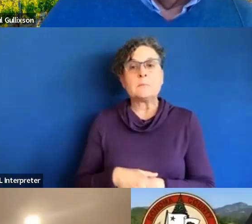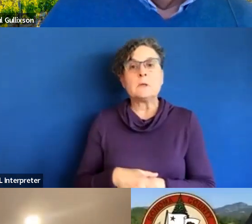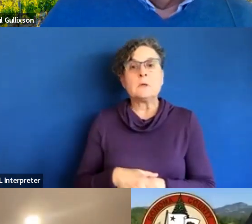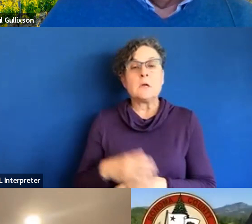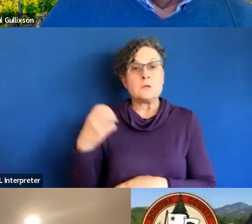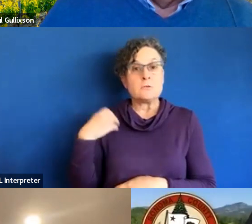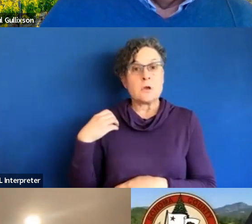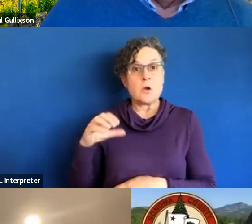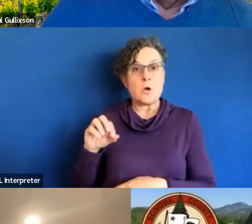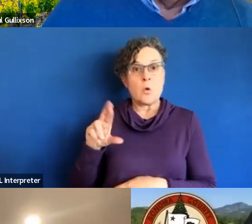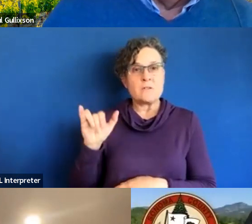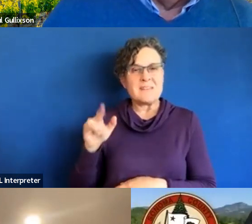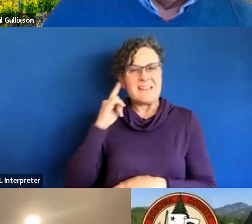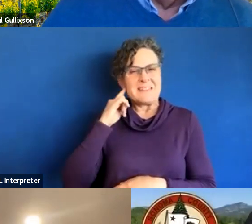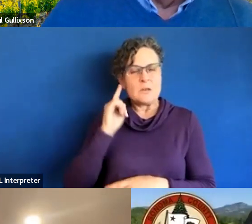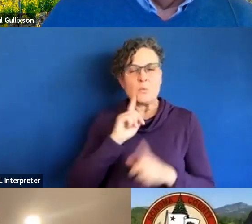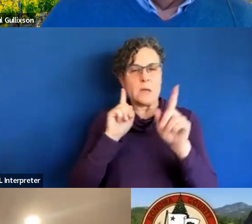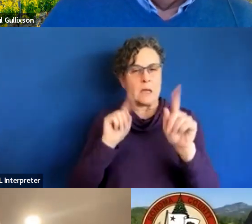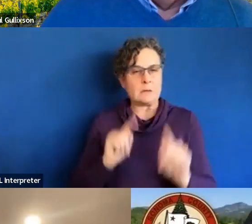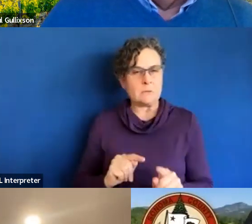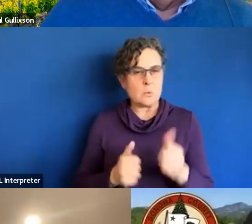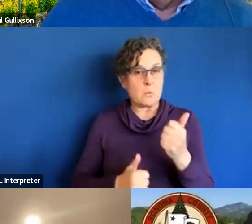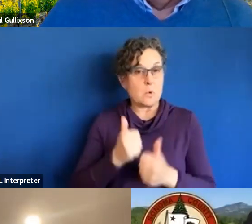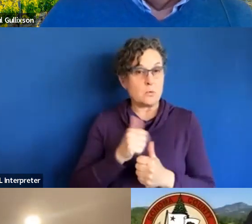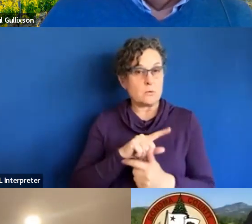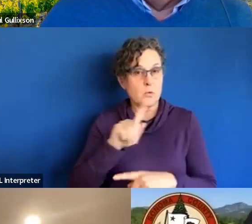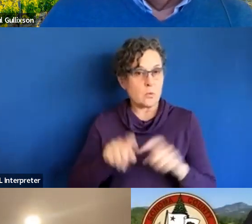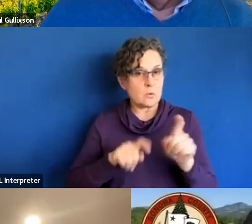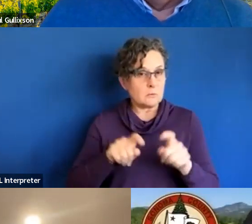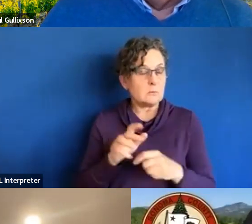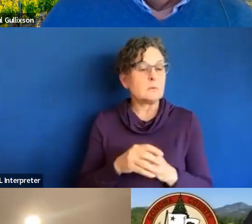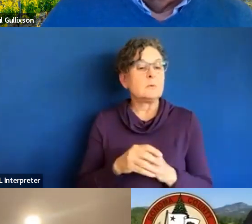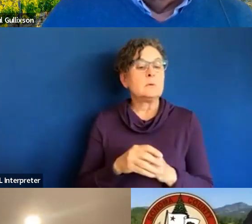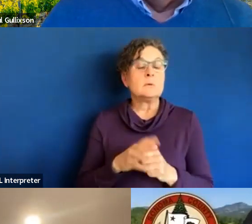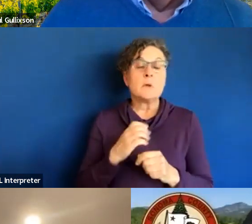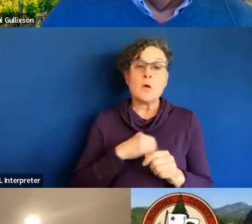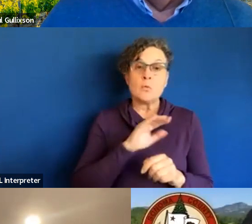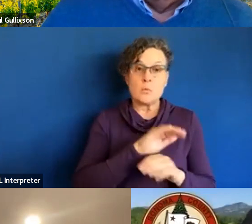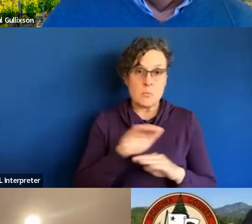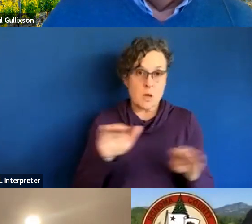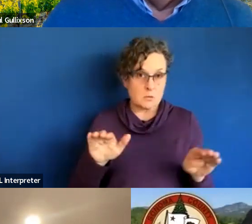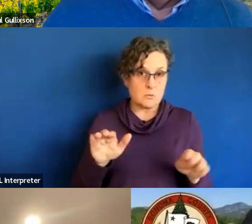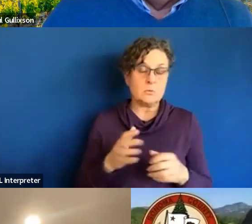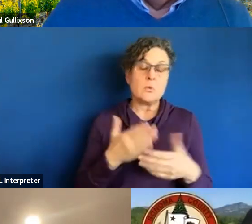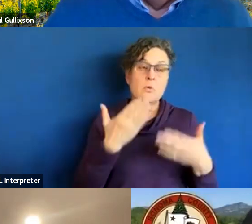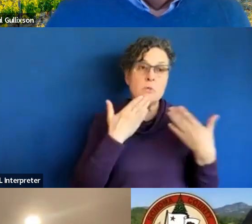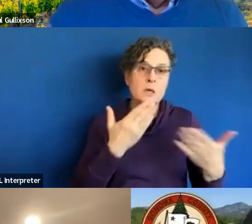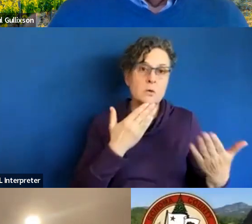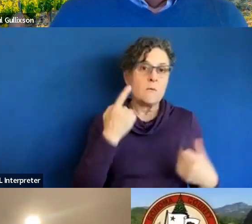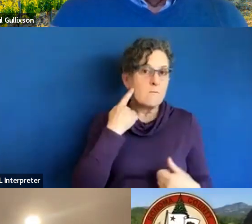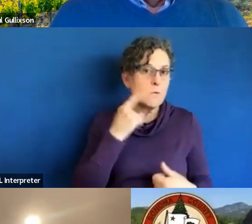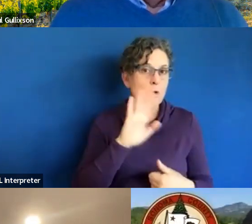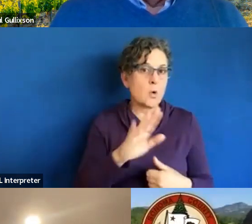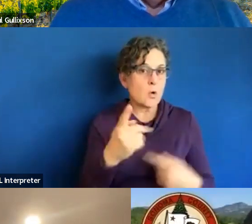we've addressed the bulk of a lot of the questions here. I just want to remind everybody that we appreciate all the questions and all the feedback, and we will